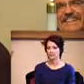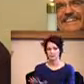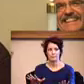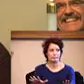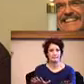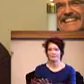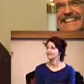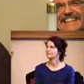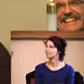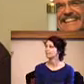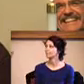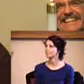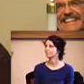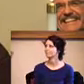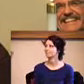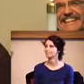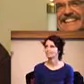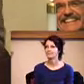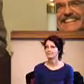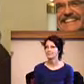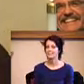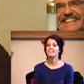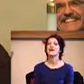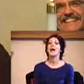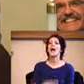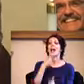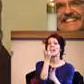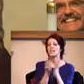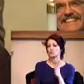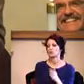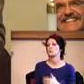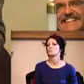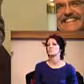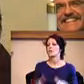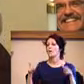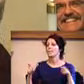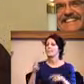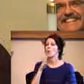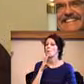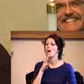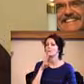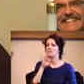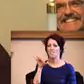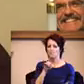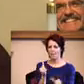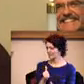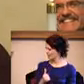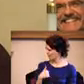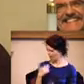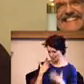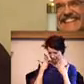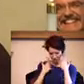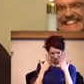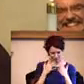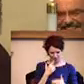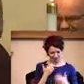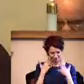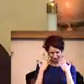get let's get into those Waters of baptism am I blushing oh my